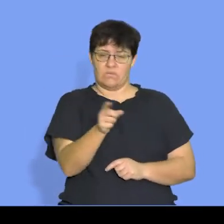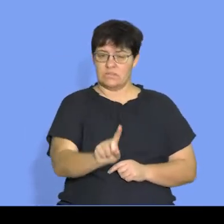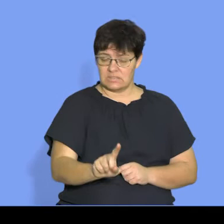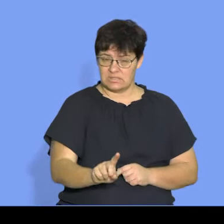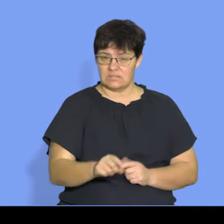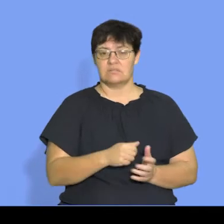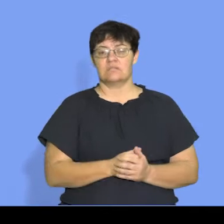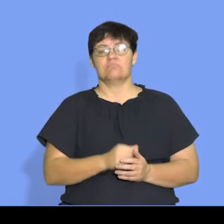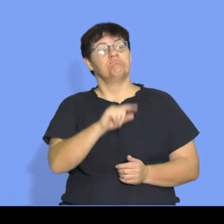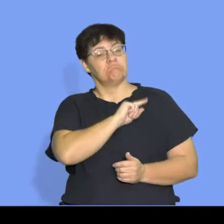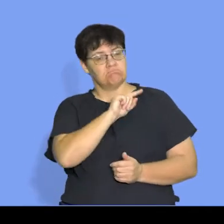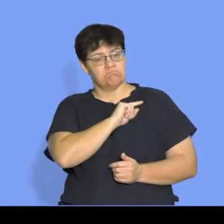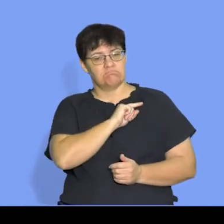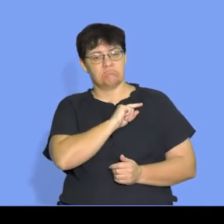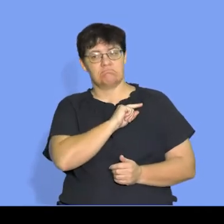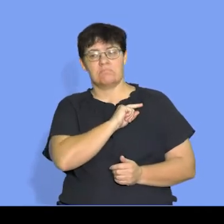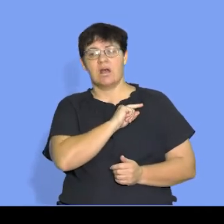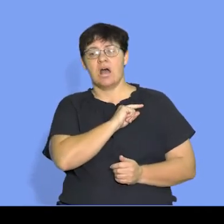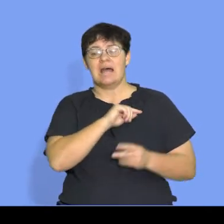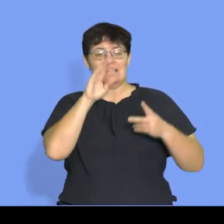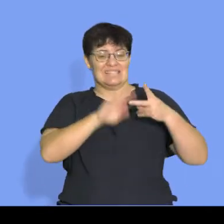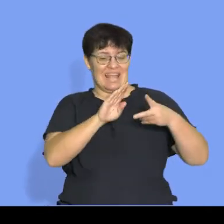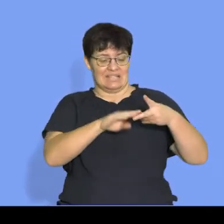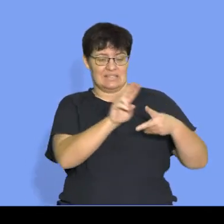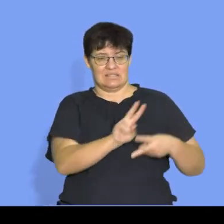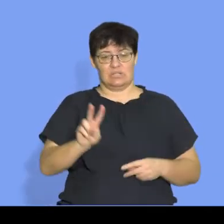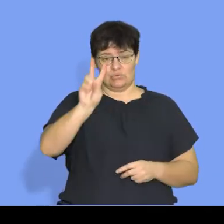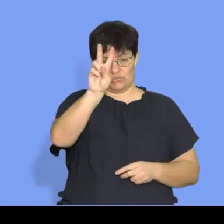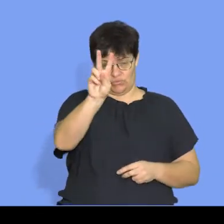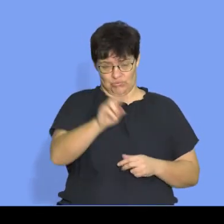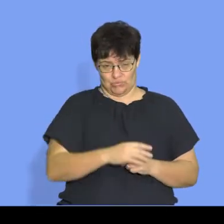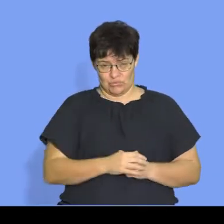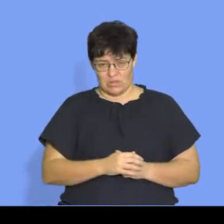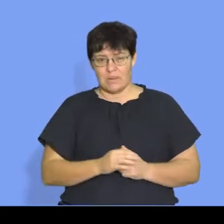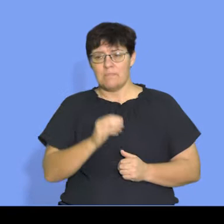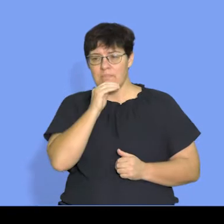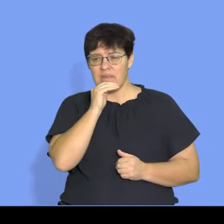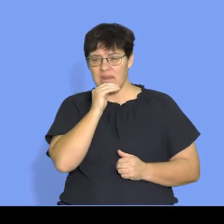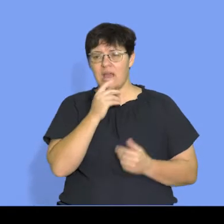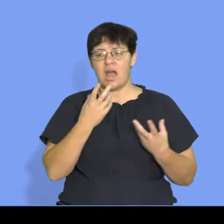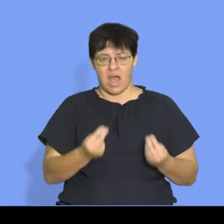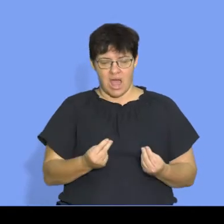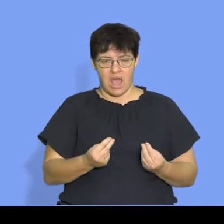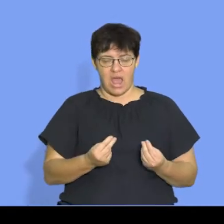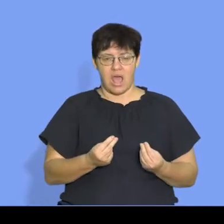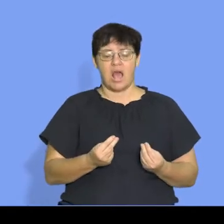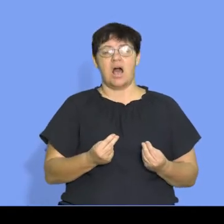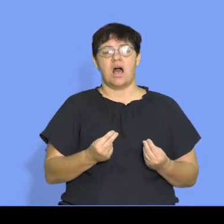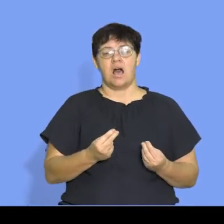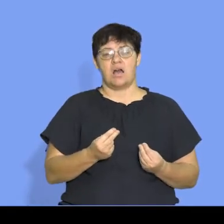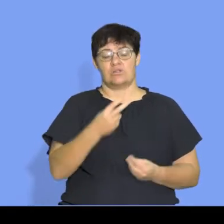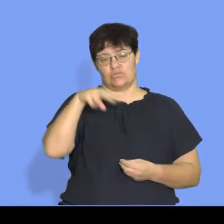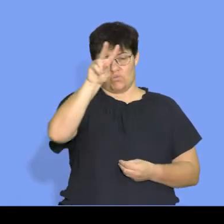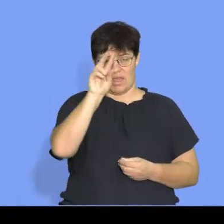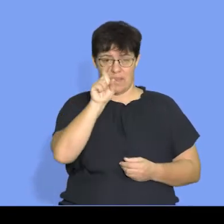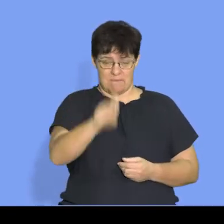has a second degree. Second degree means at least one term needs to be squared. And the